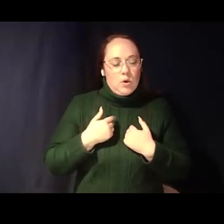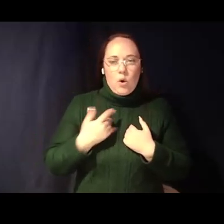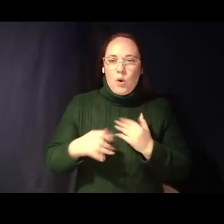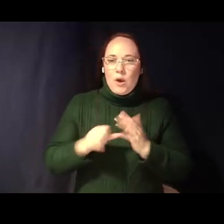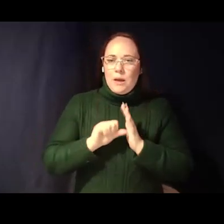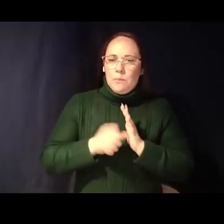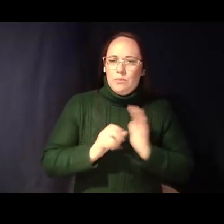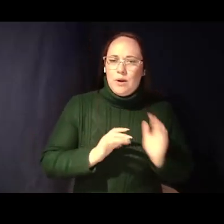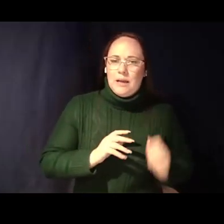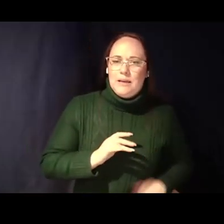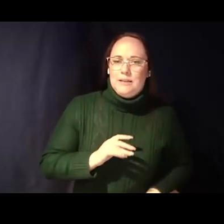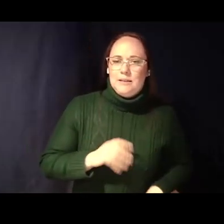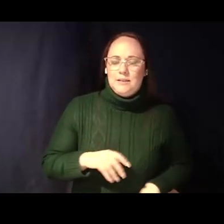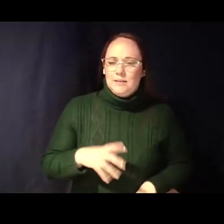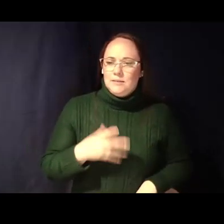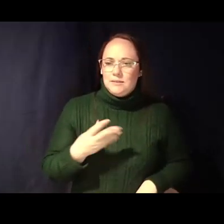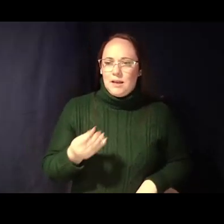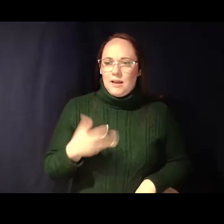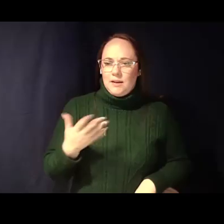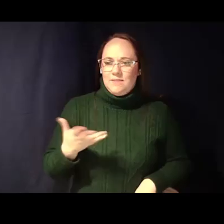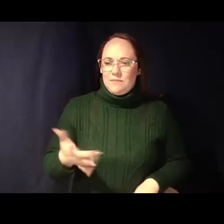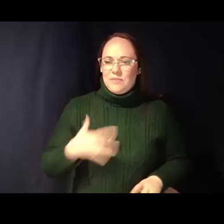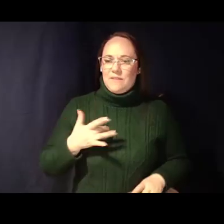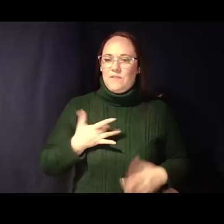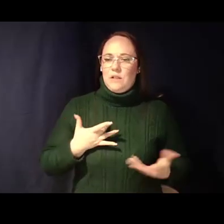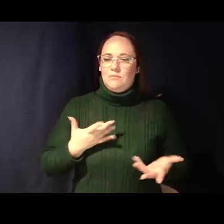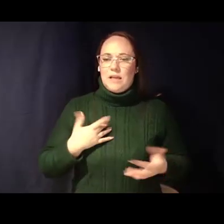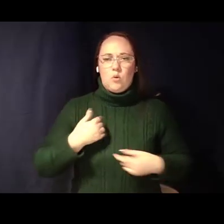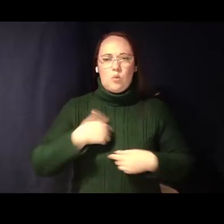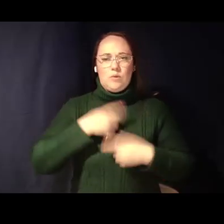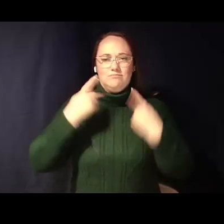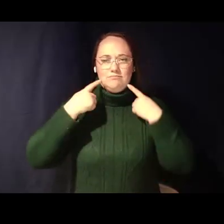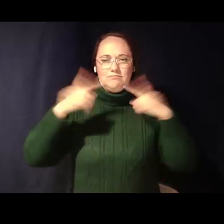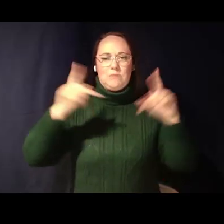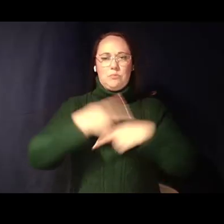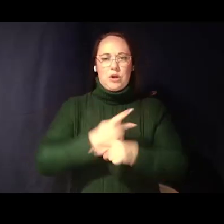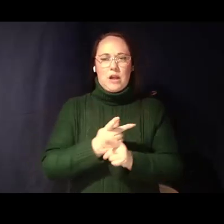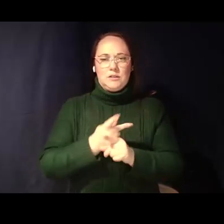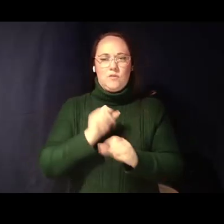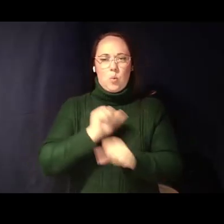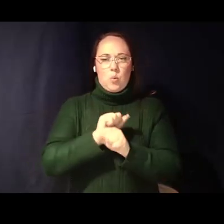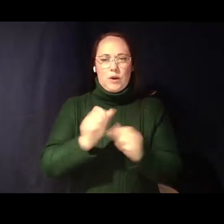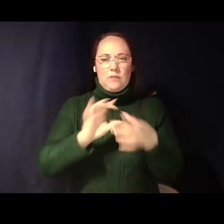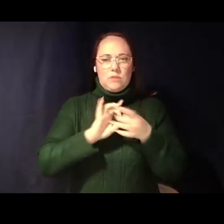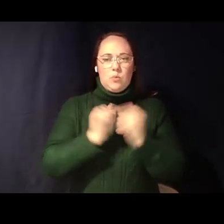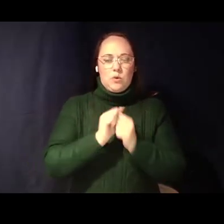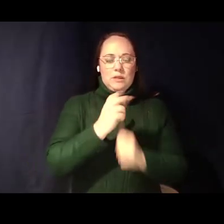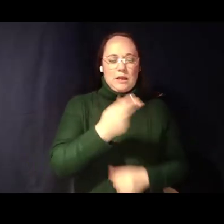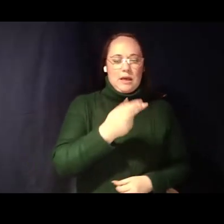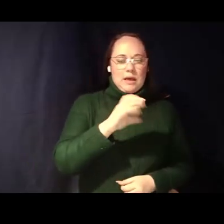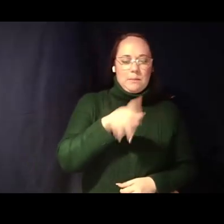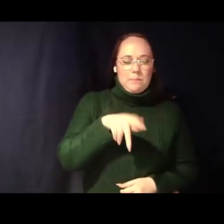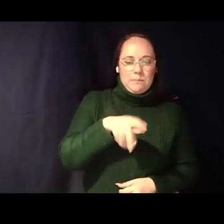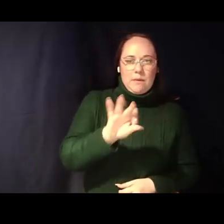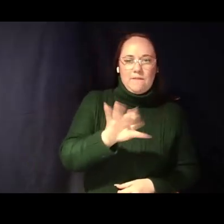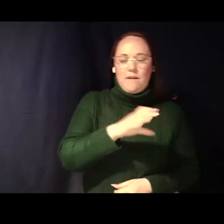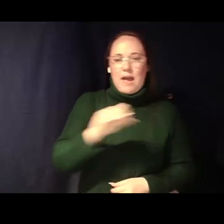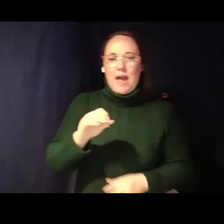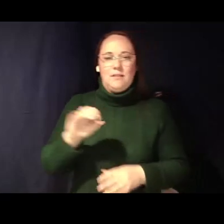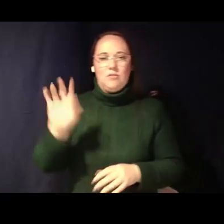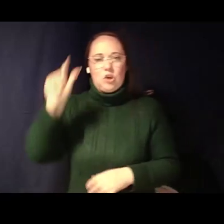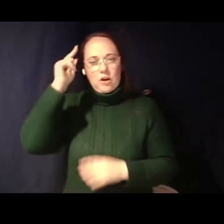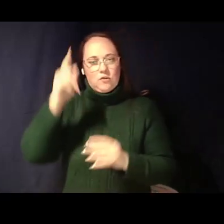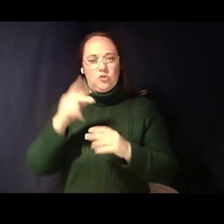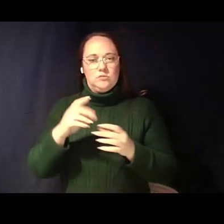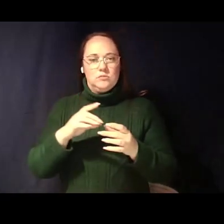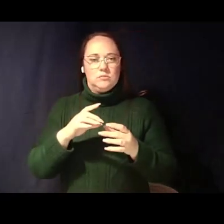and felt a very productive working relationship with HICPUF and with the governor's office on this, and are excited to be getting some